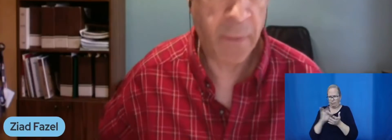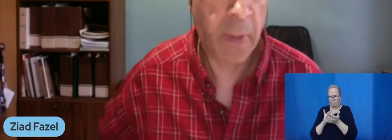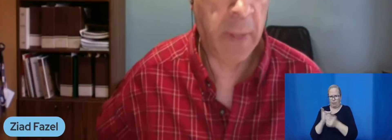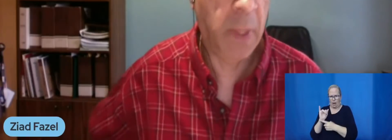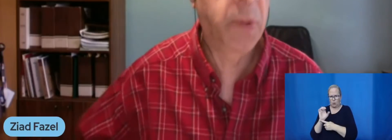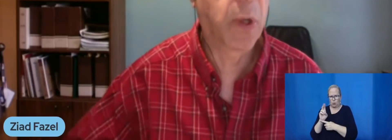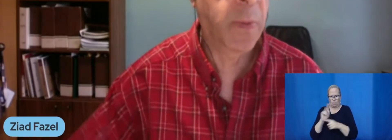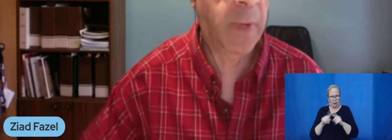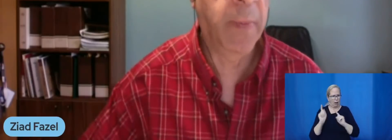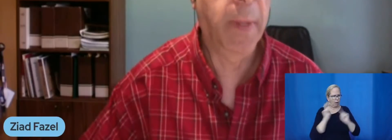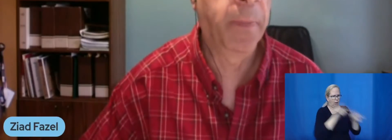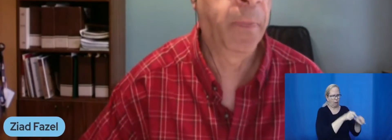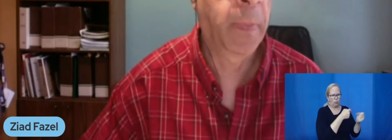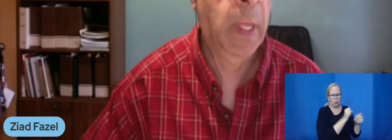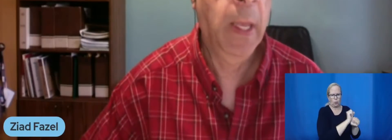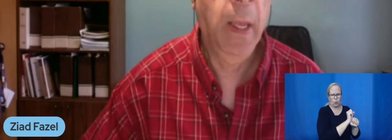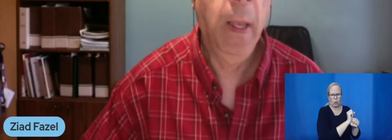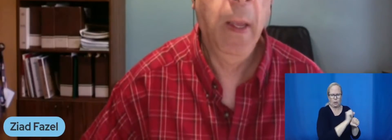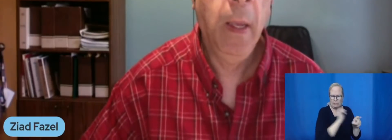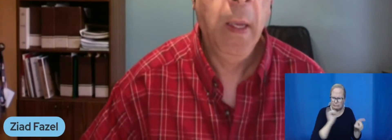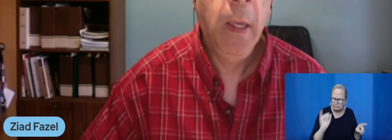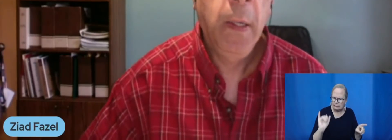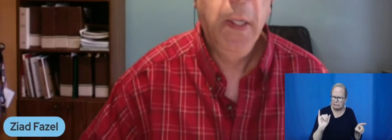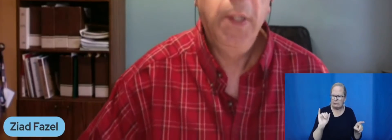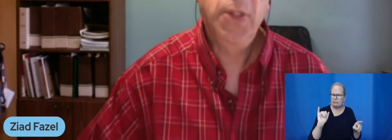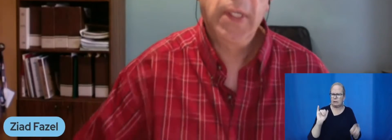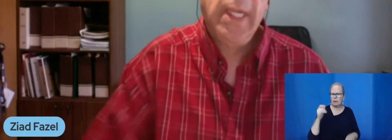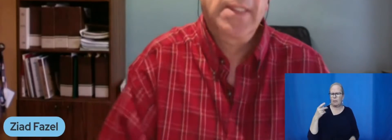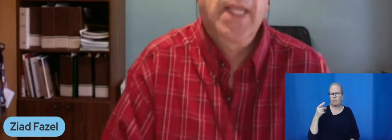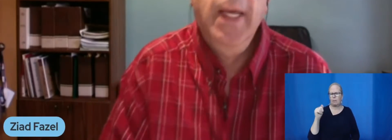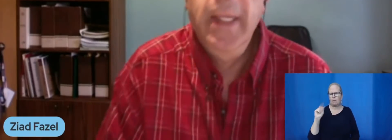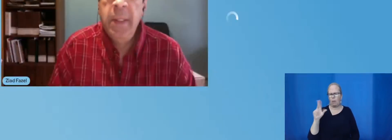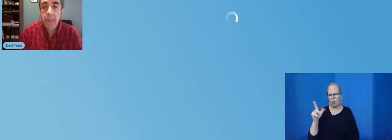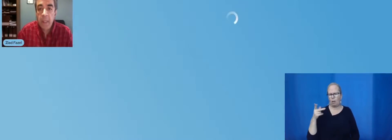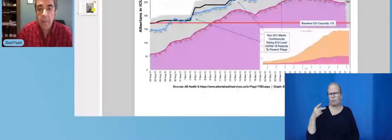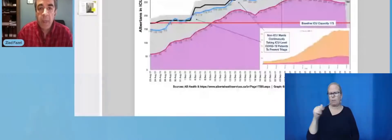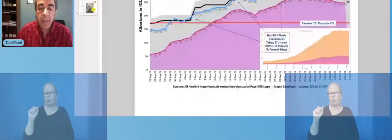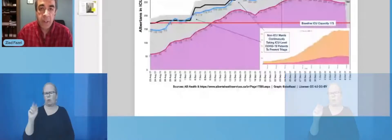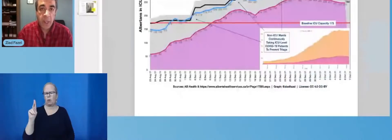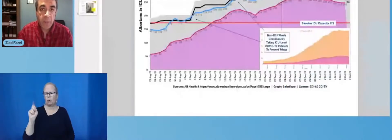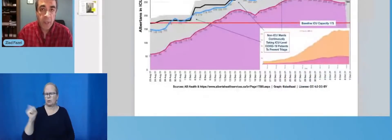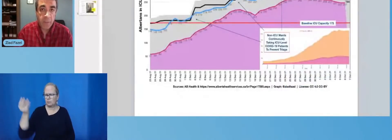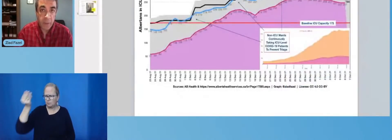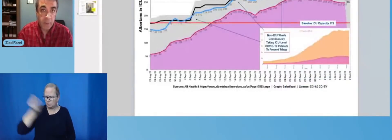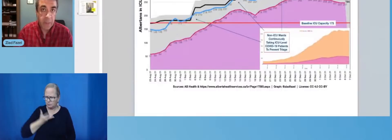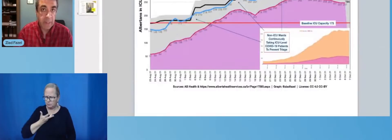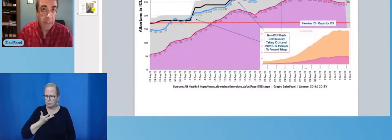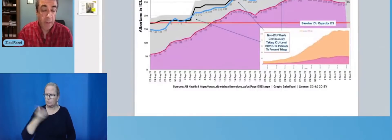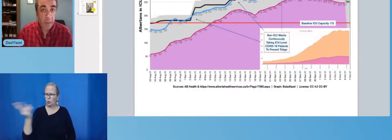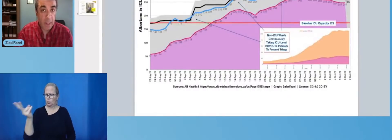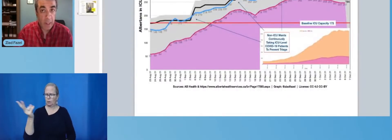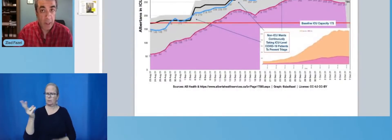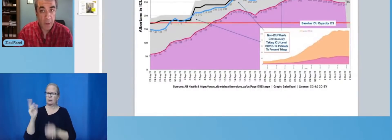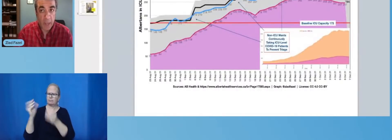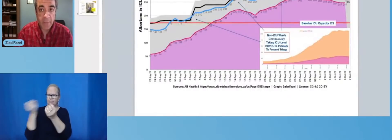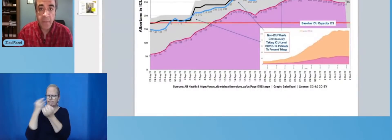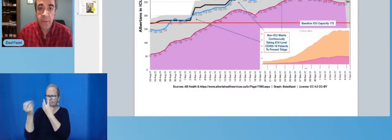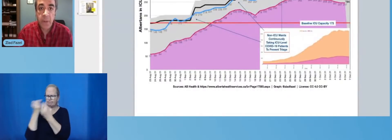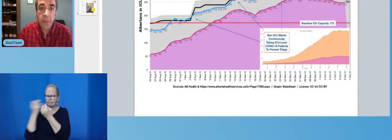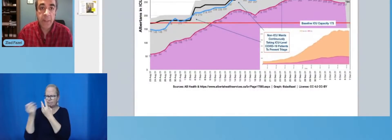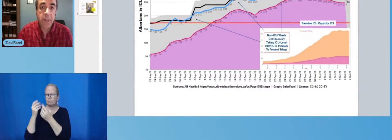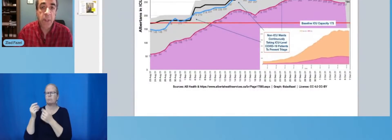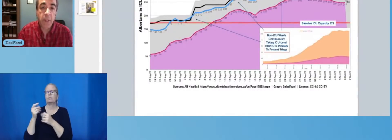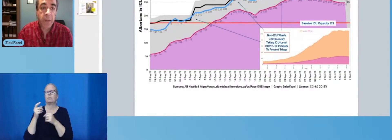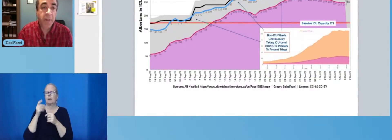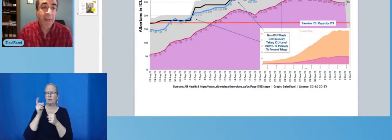of what I've absorbed from them. So the next slide is my trademark very busy graph.